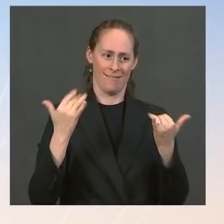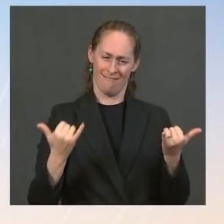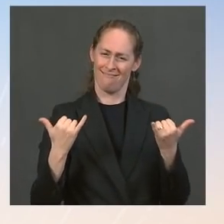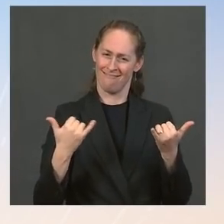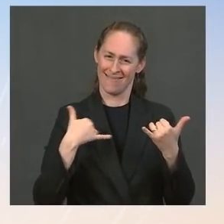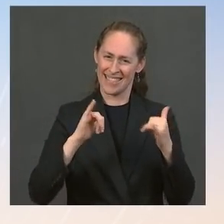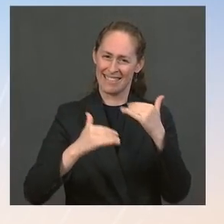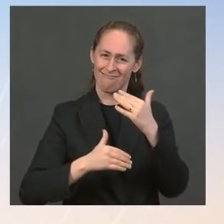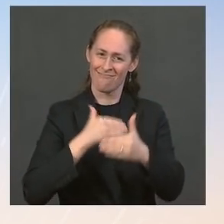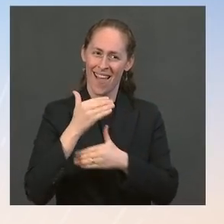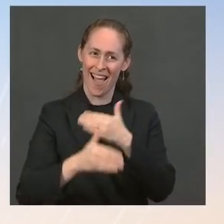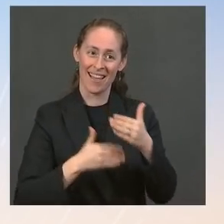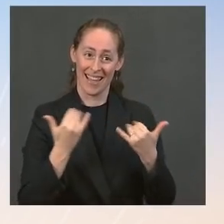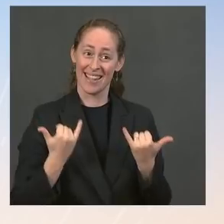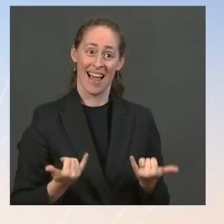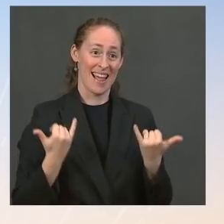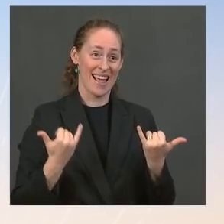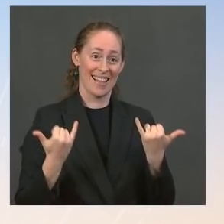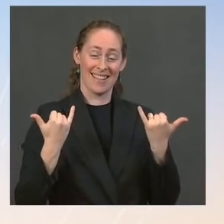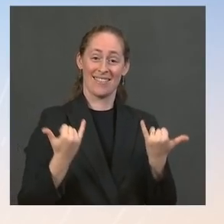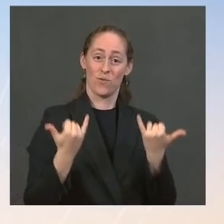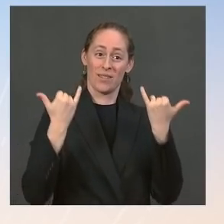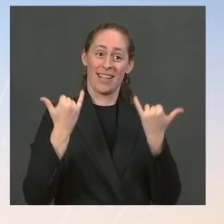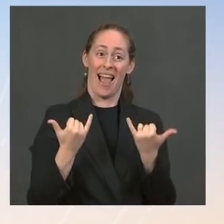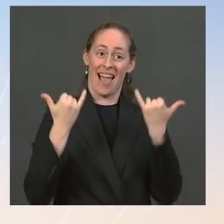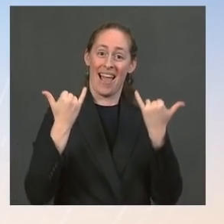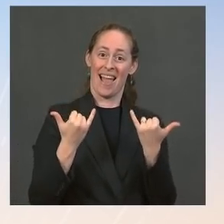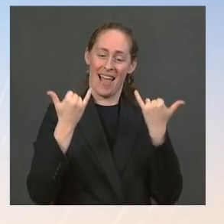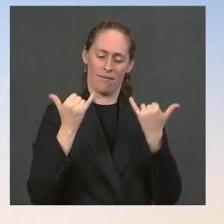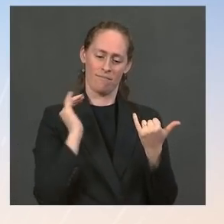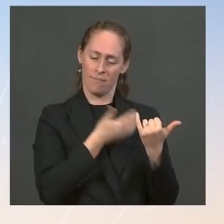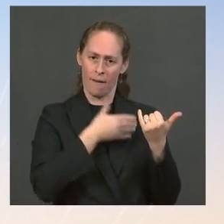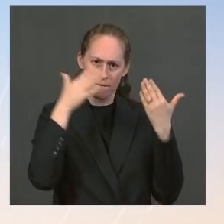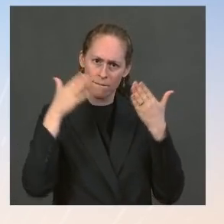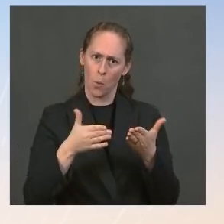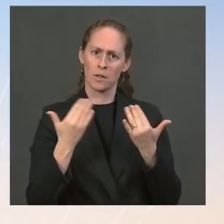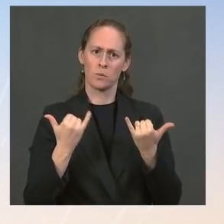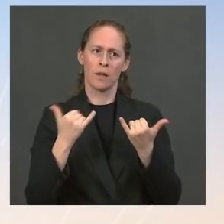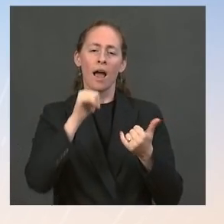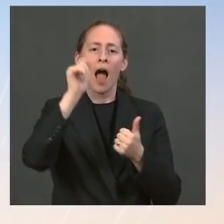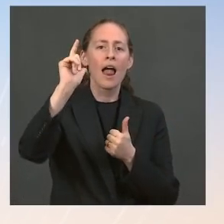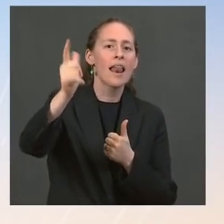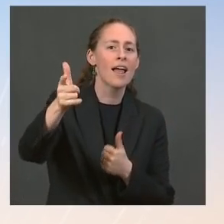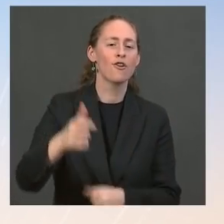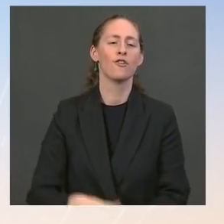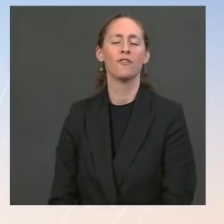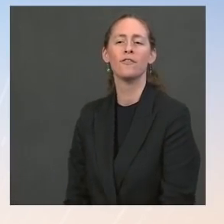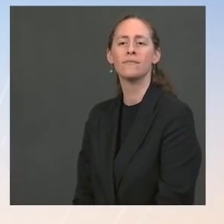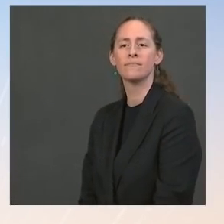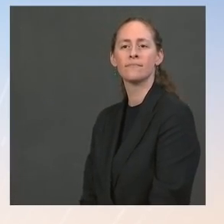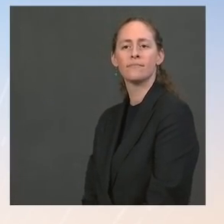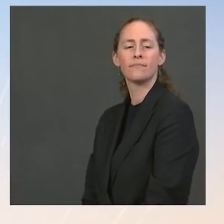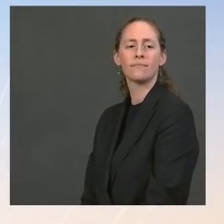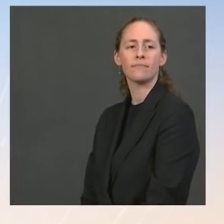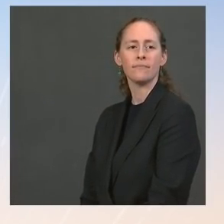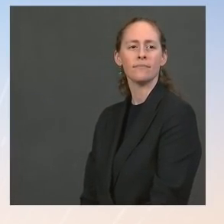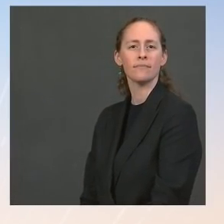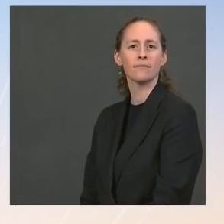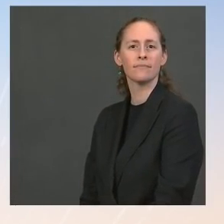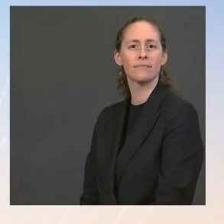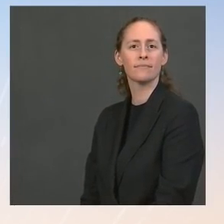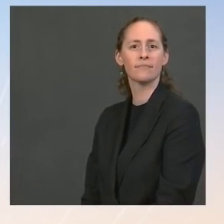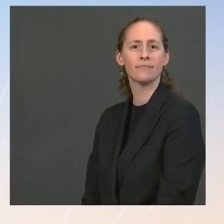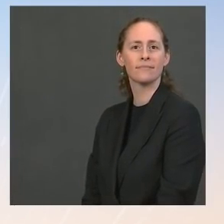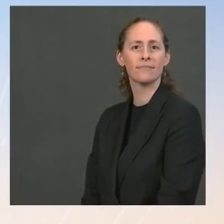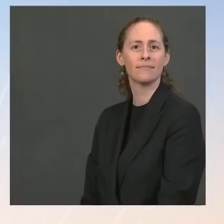of right now, today, and that's what our focus is on in this moment. Go ahead. I'll go back to you. We should go ahead.